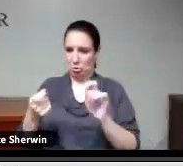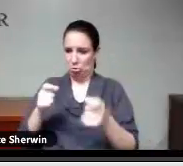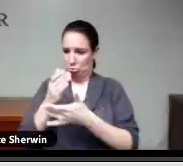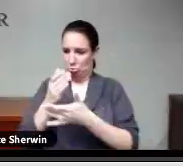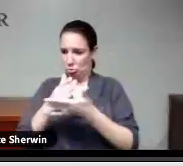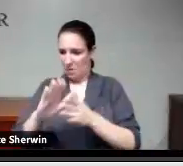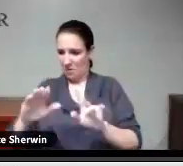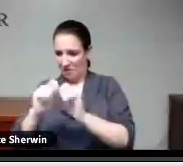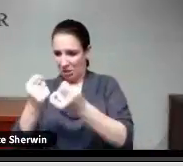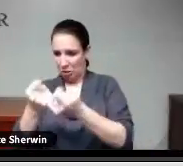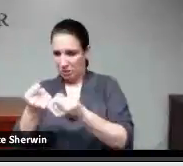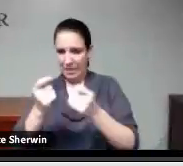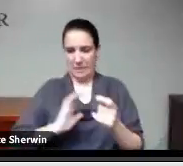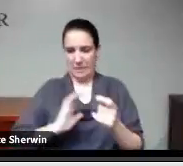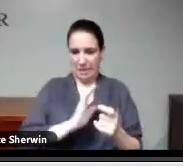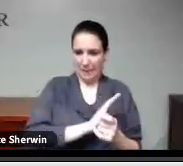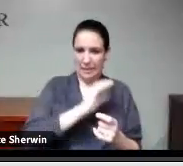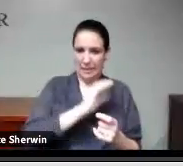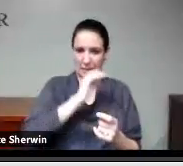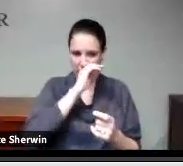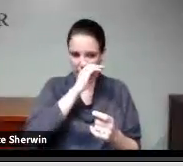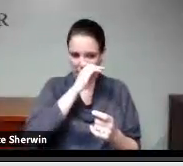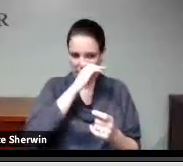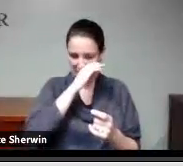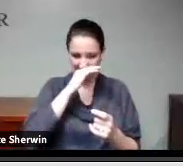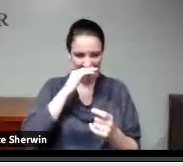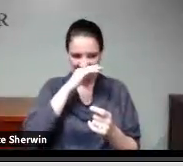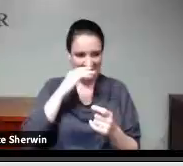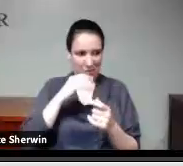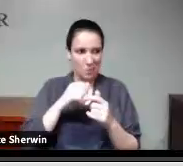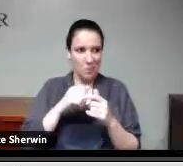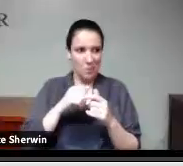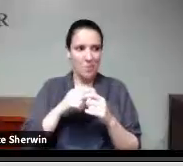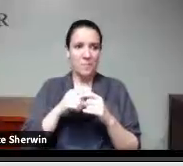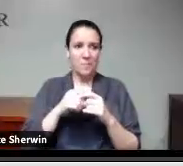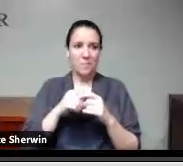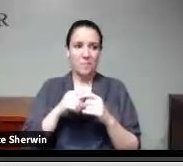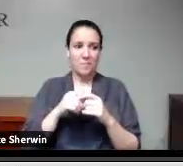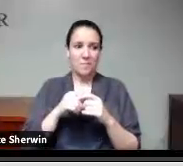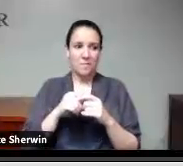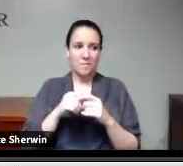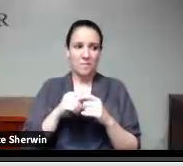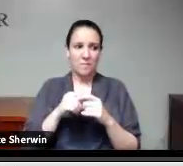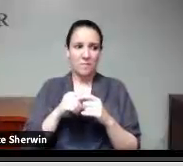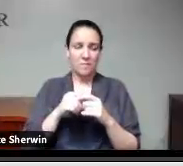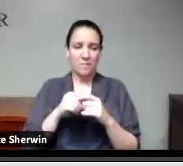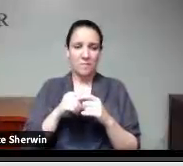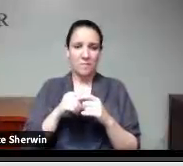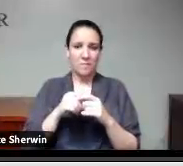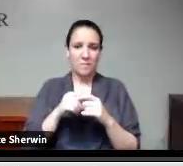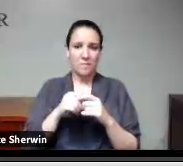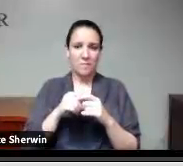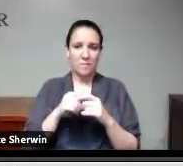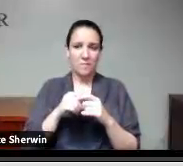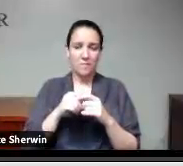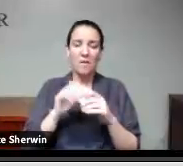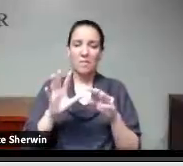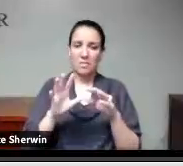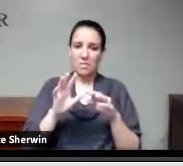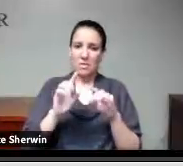teams and committees, have put people in paraprofessional positions